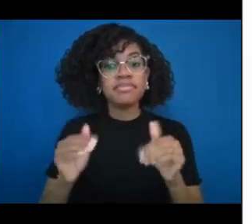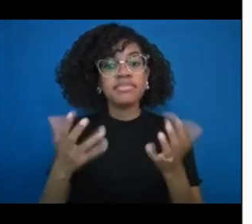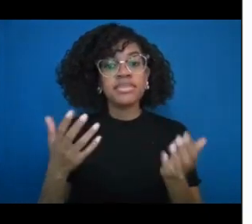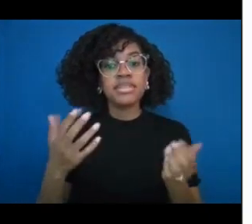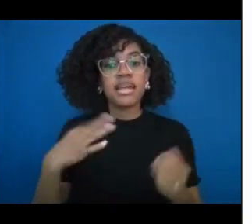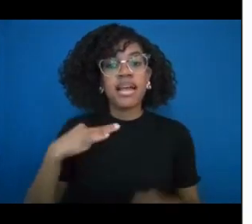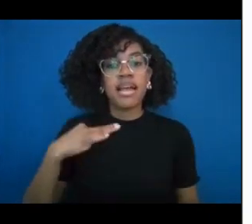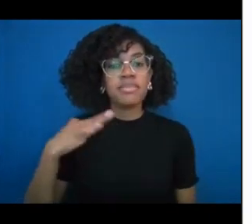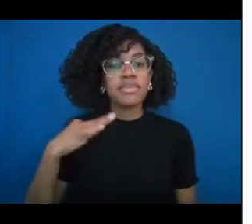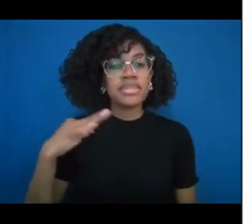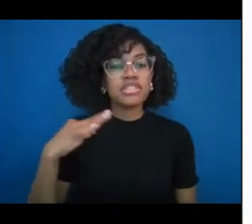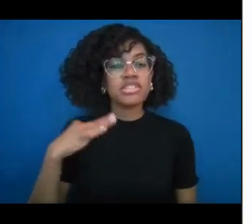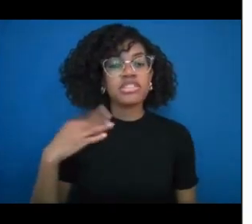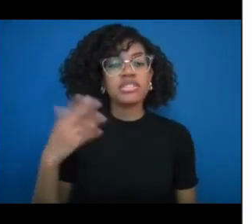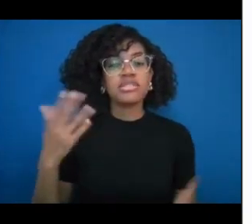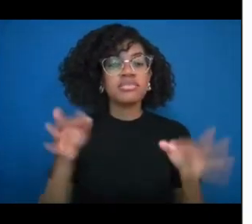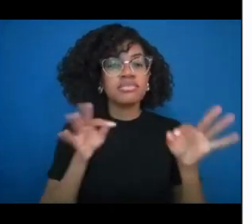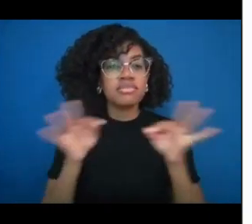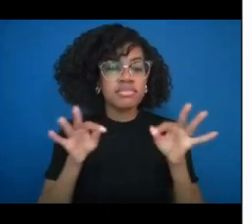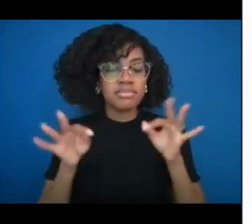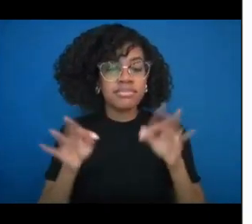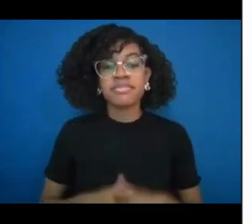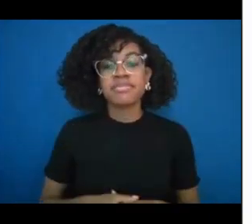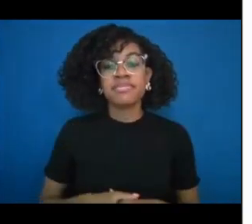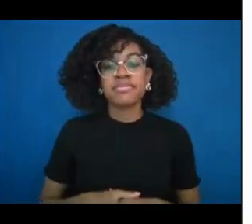the application.